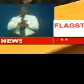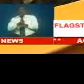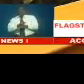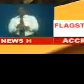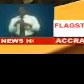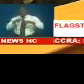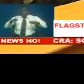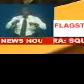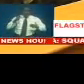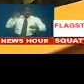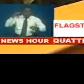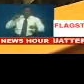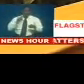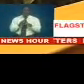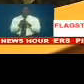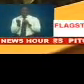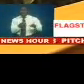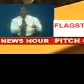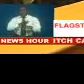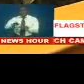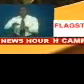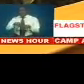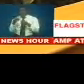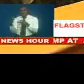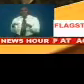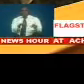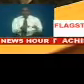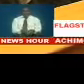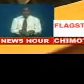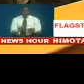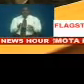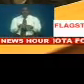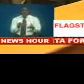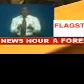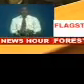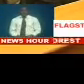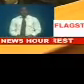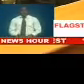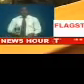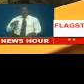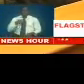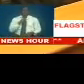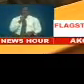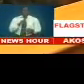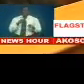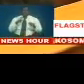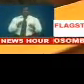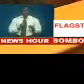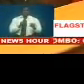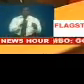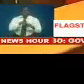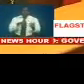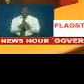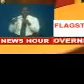takes products out and leaves communities in dire straits. We need an opportunity for